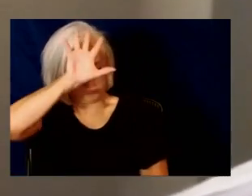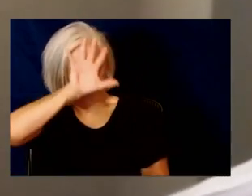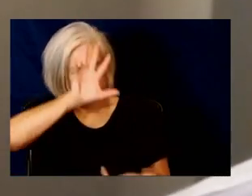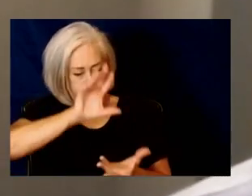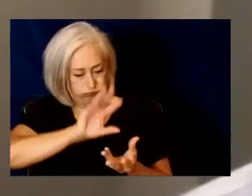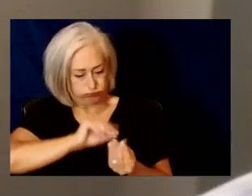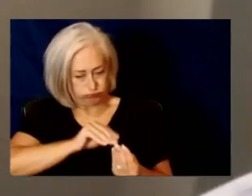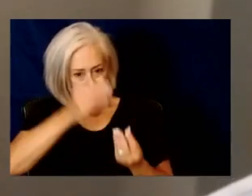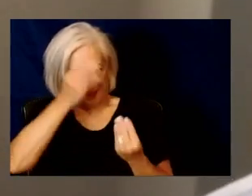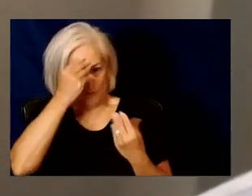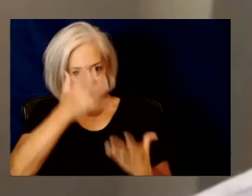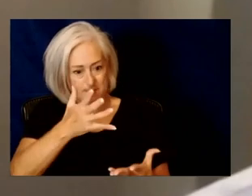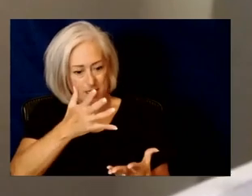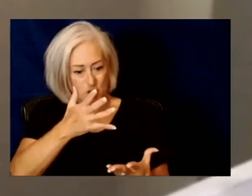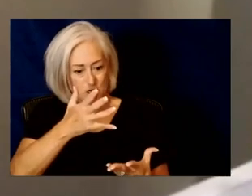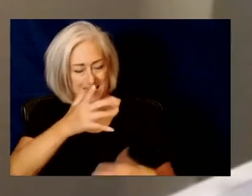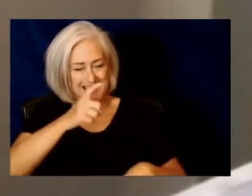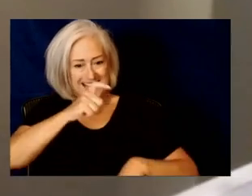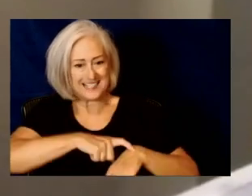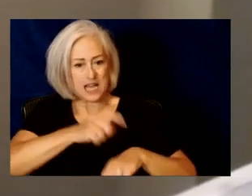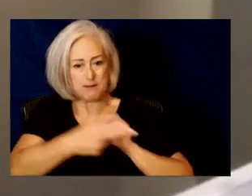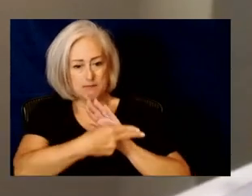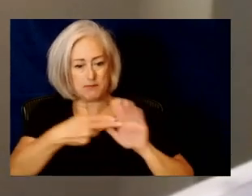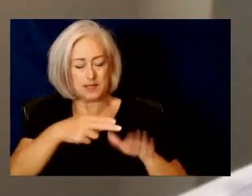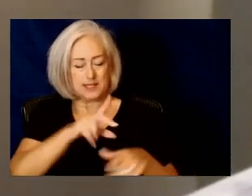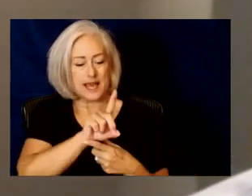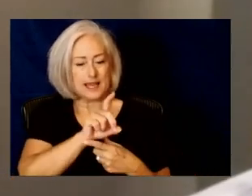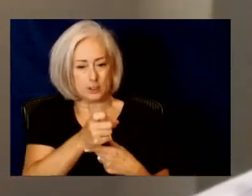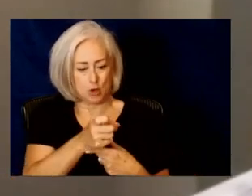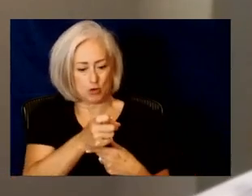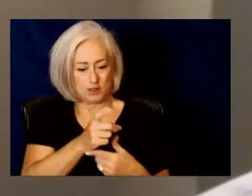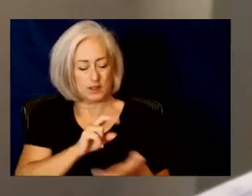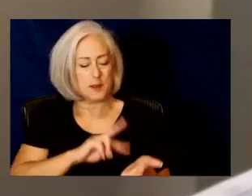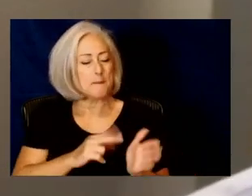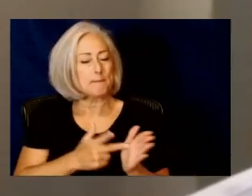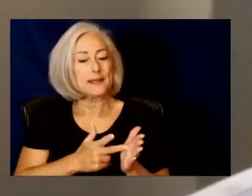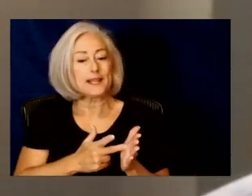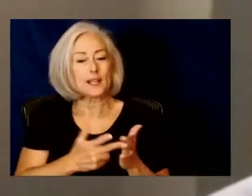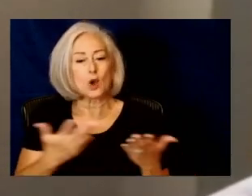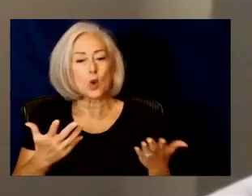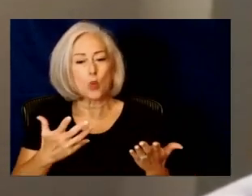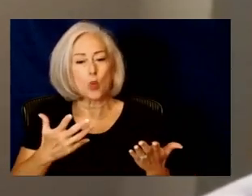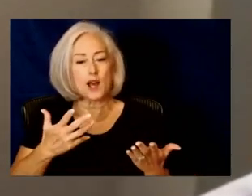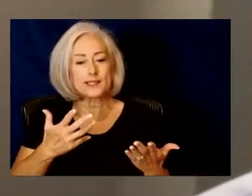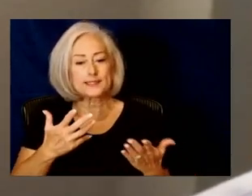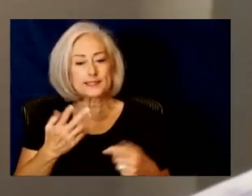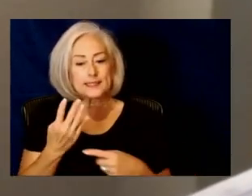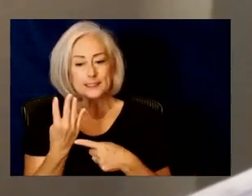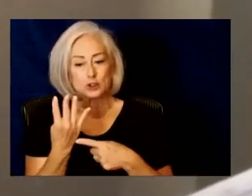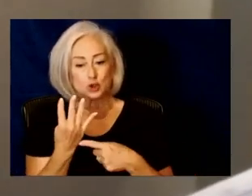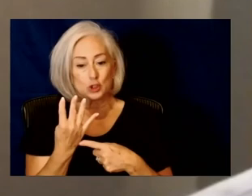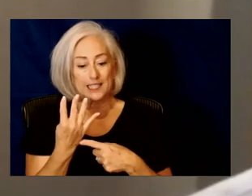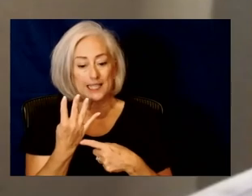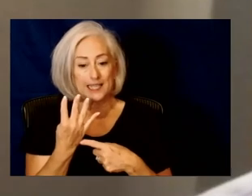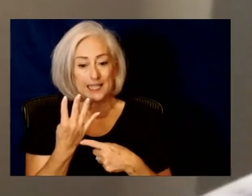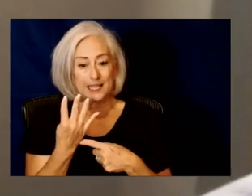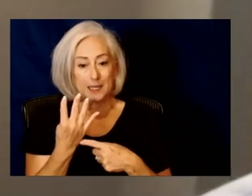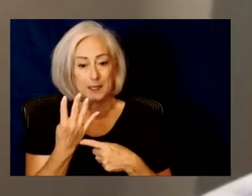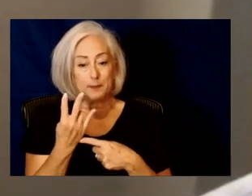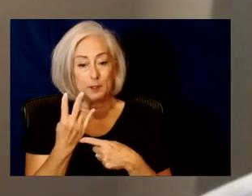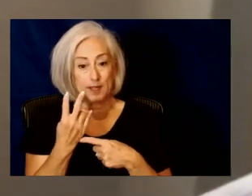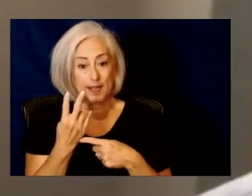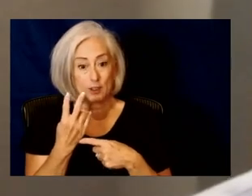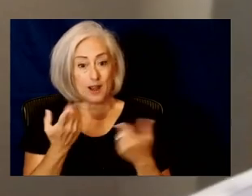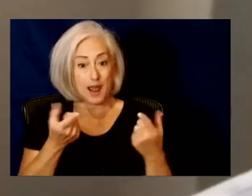of diagnosis, that being, you know, what kind of gene mutations specifically are within the cancer that an